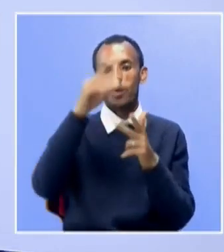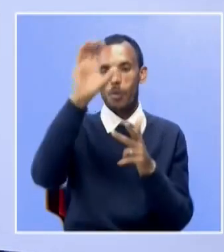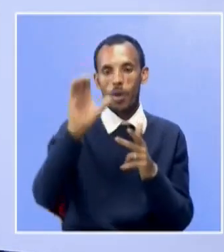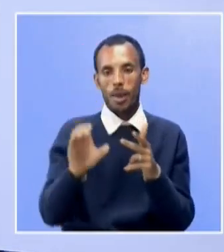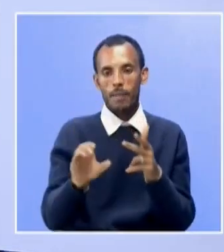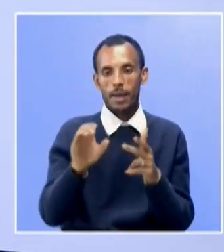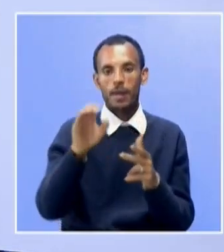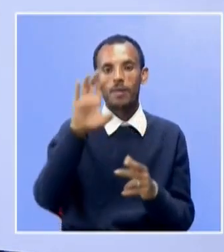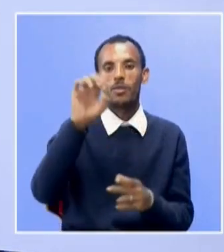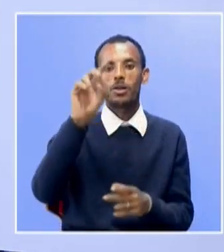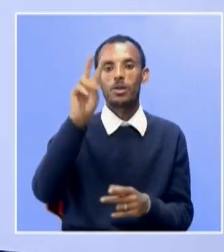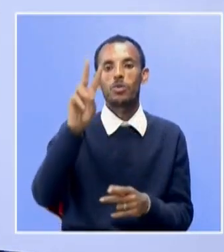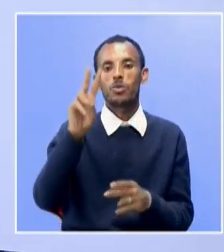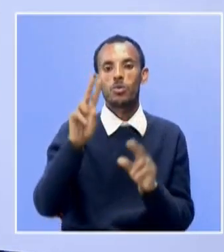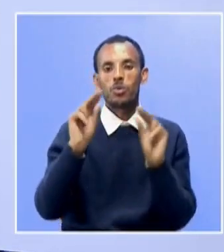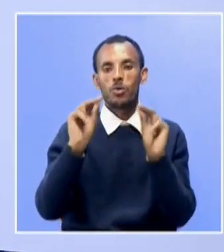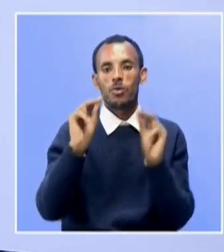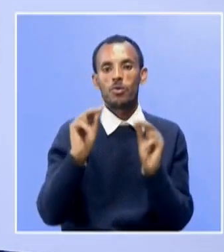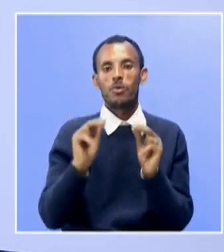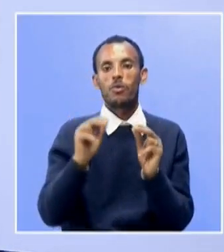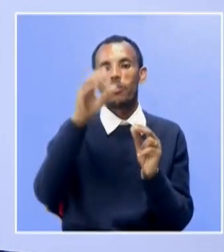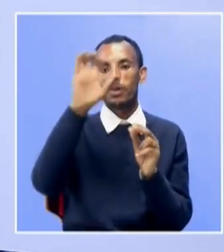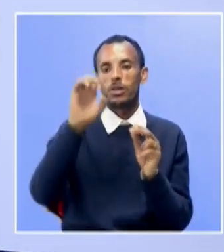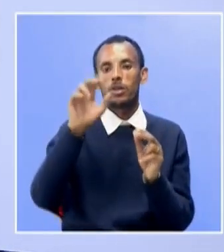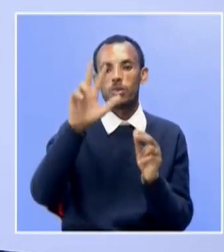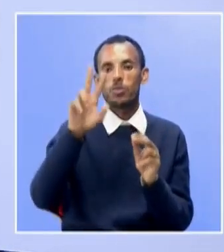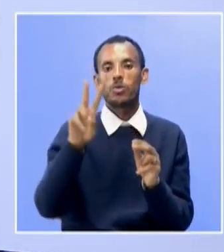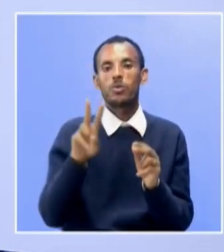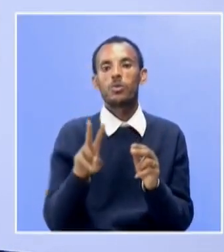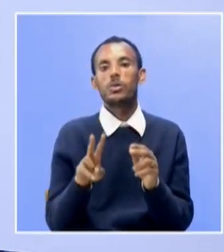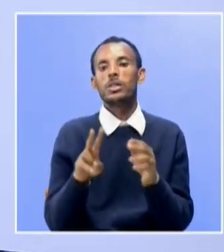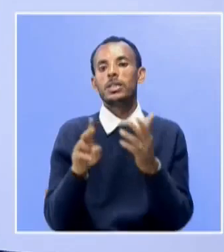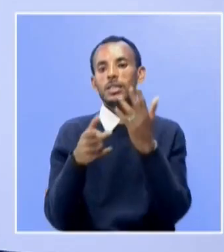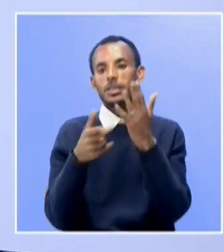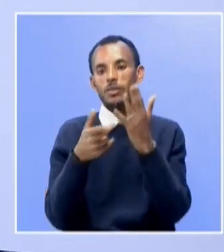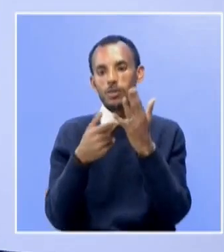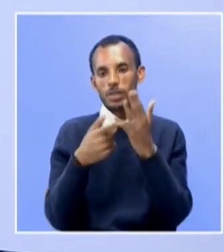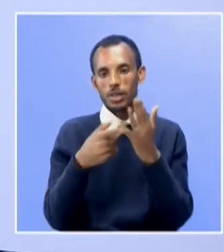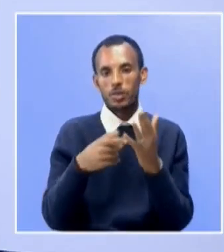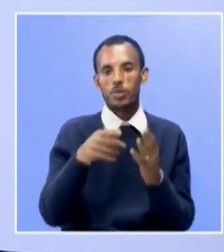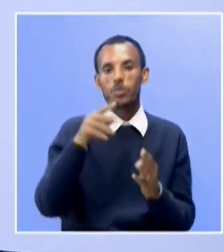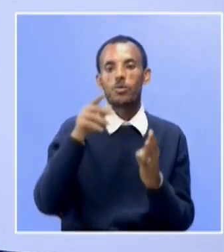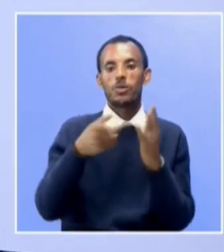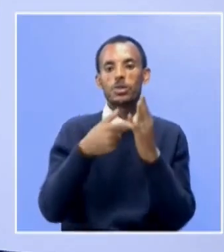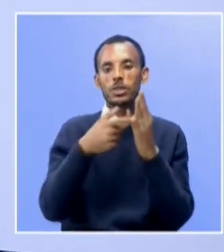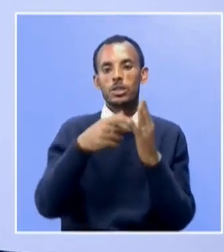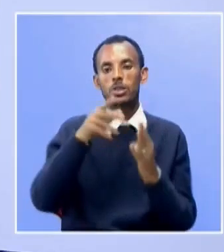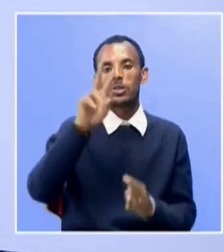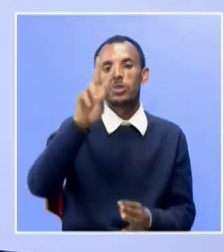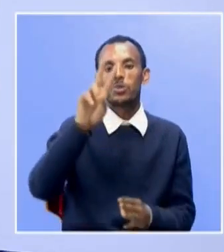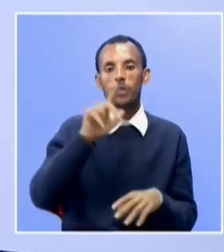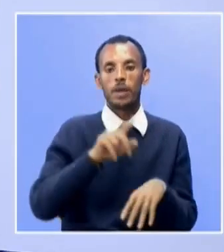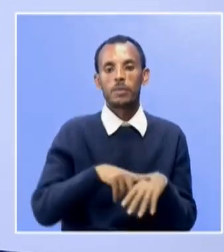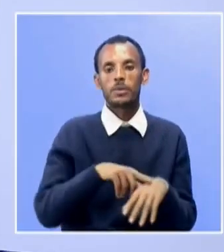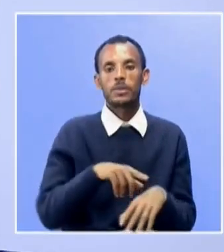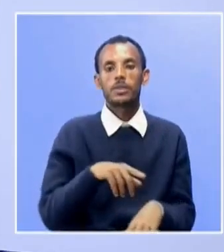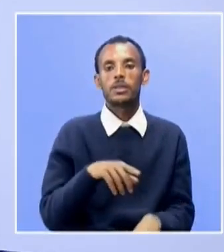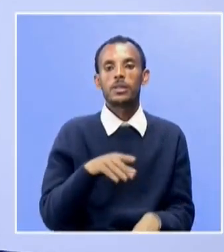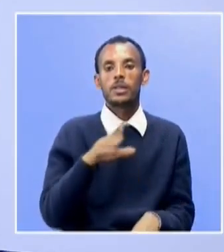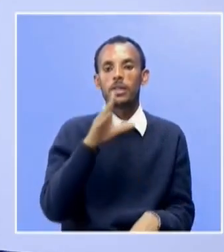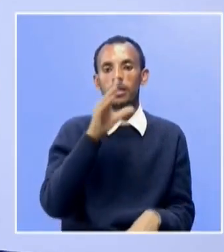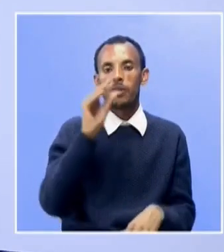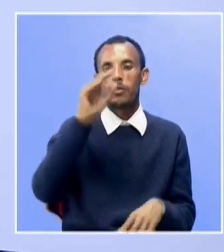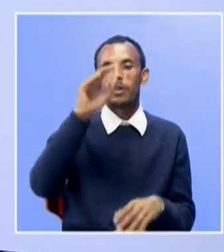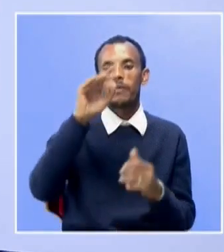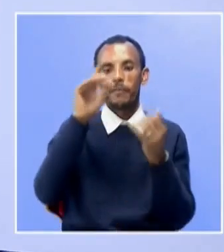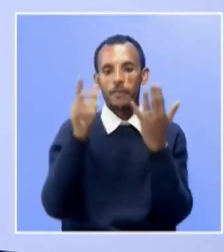42 here, but 42 happens twice on this column, so 2 tally marks. Or